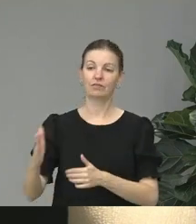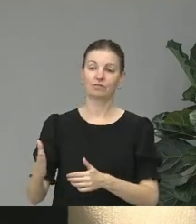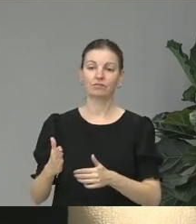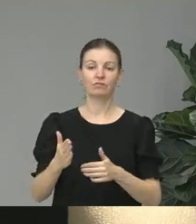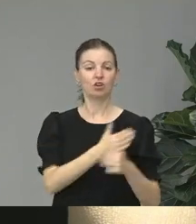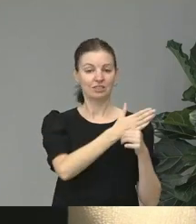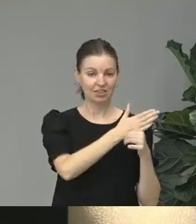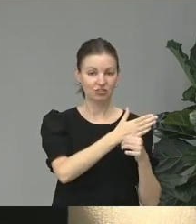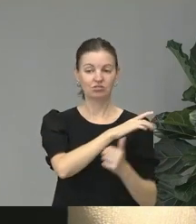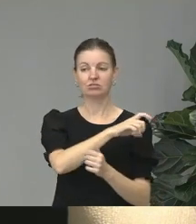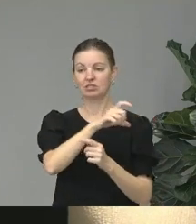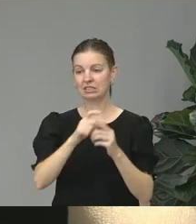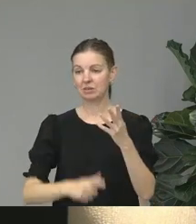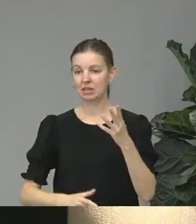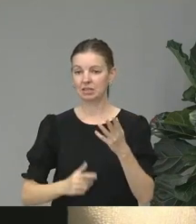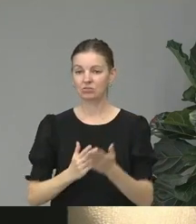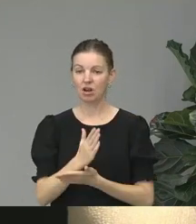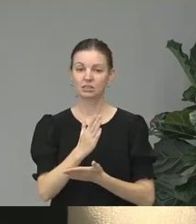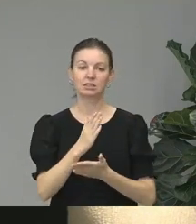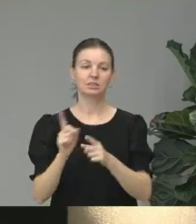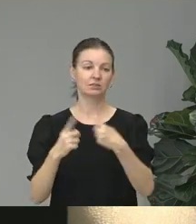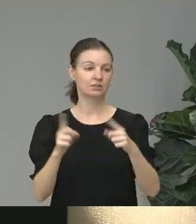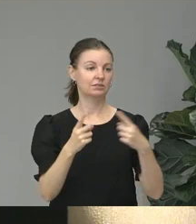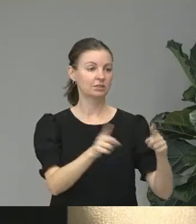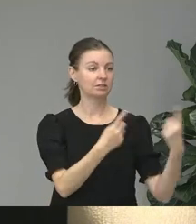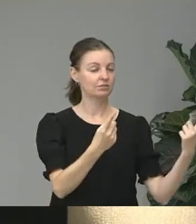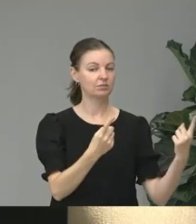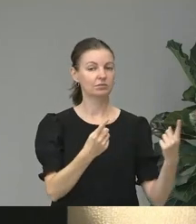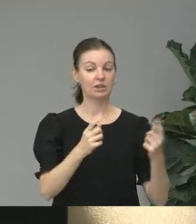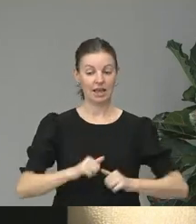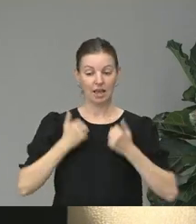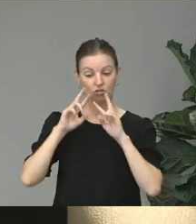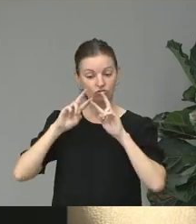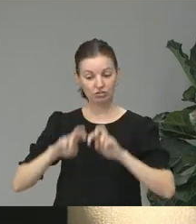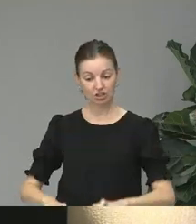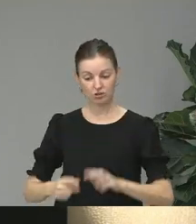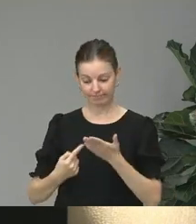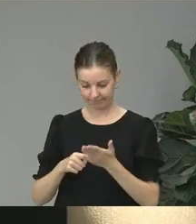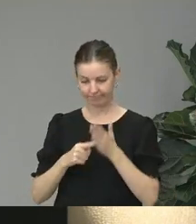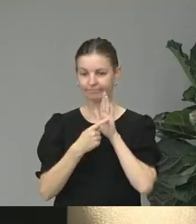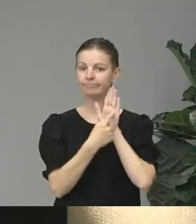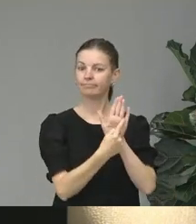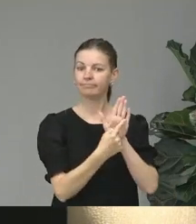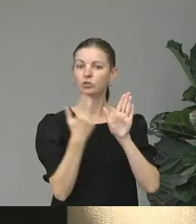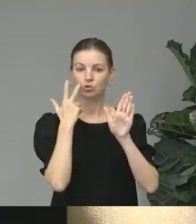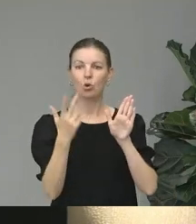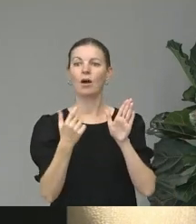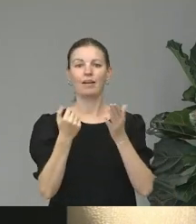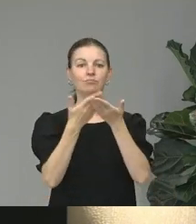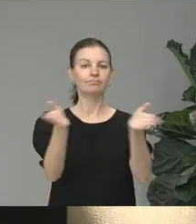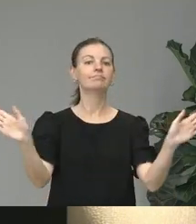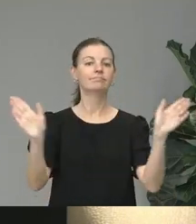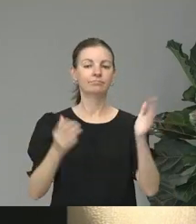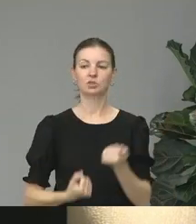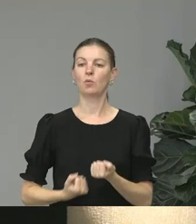groups, disability rights groups, and really see all of our research shows that there's really broad public support for this.